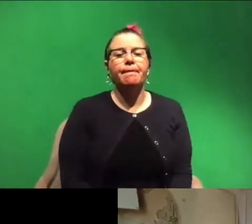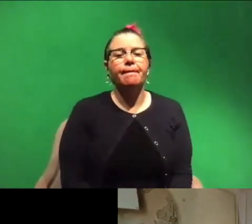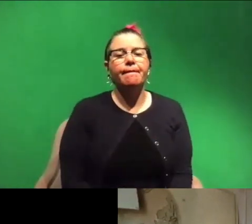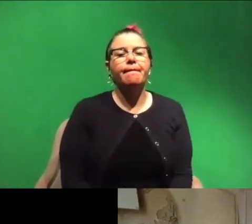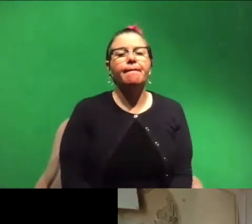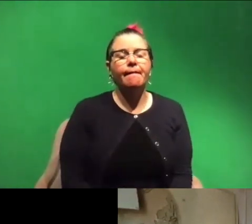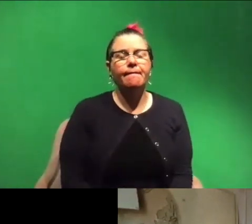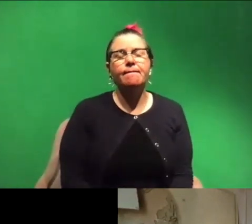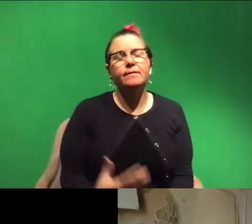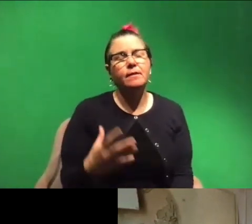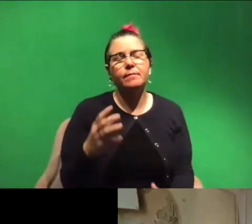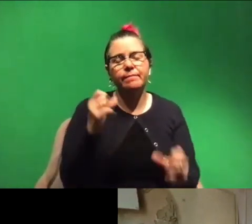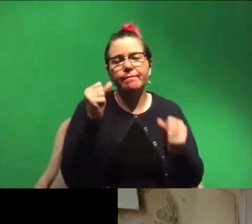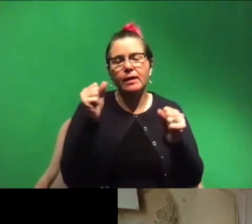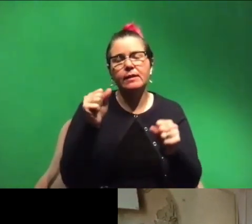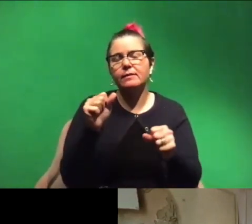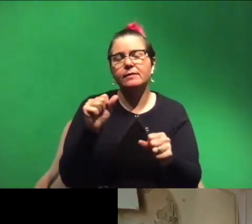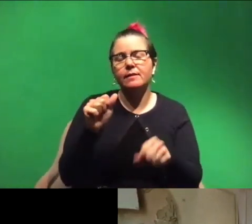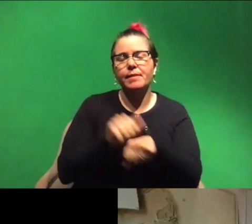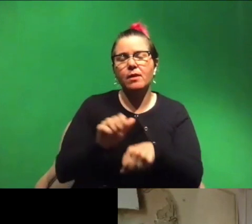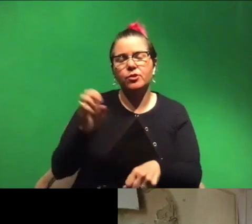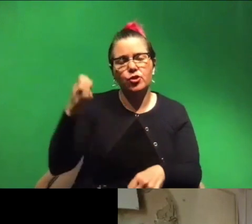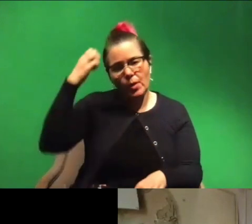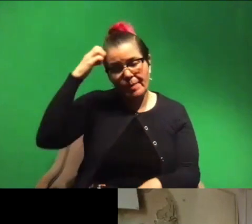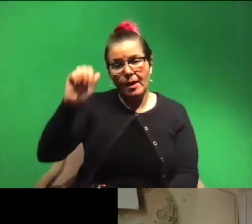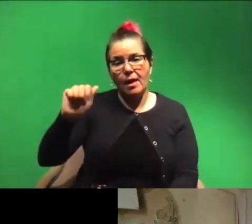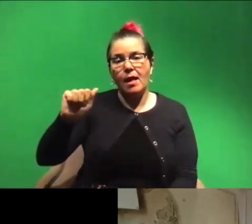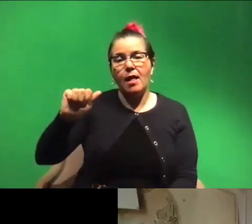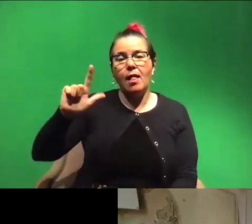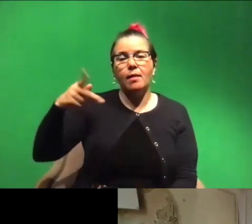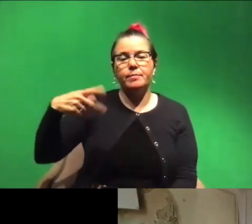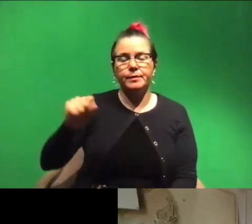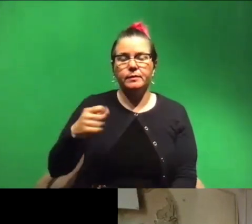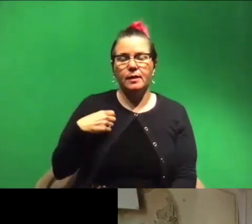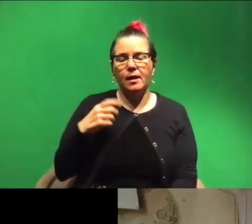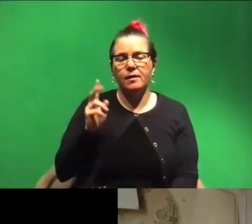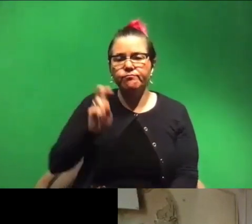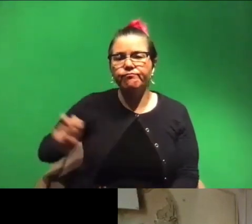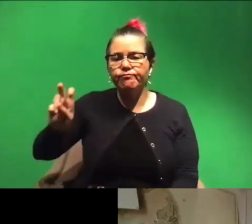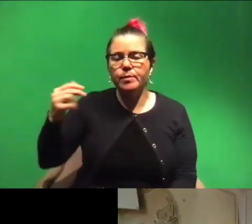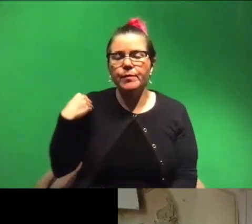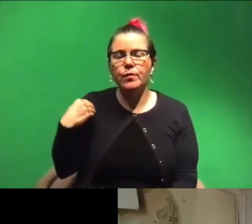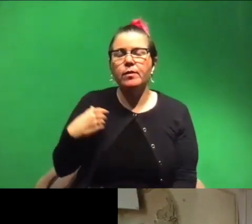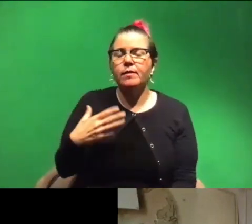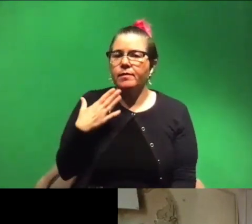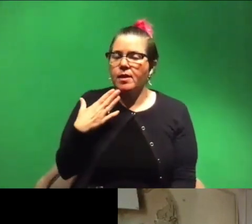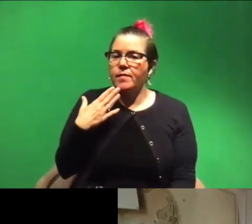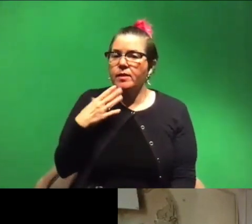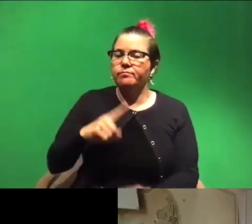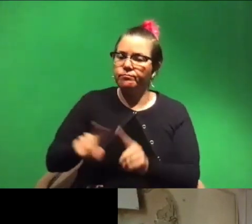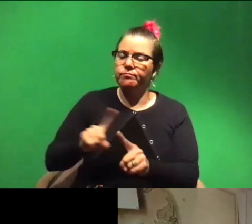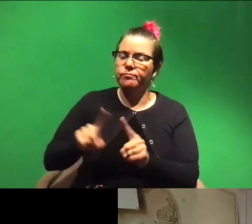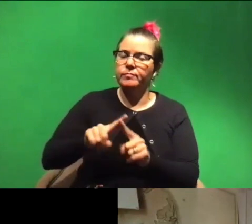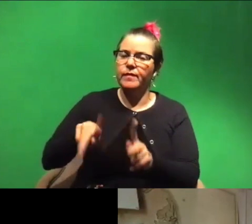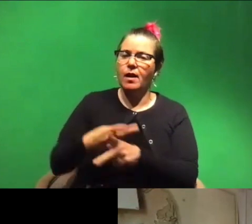fantastic mountains in the Alps in Europe where I've been on field trips. And thankfully, there's been lots of different types of rocks